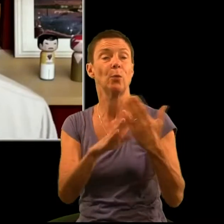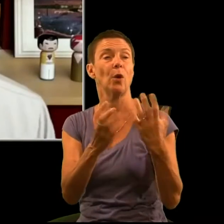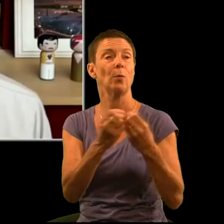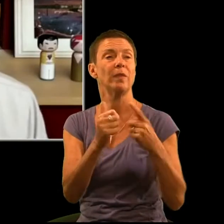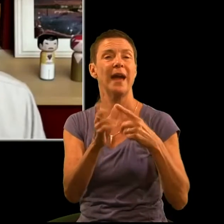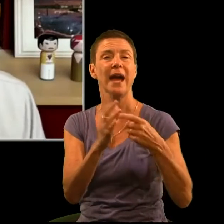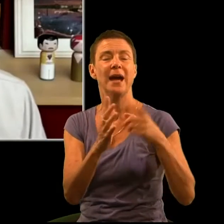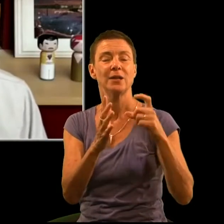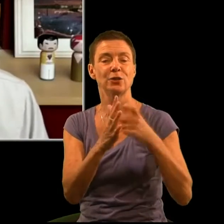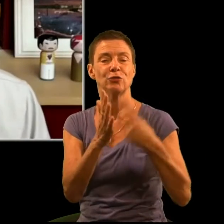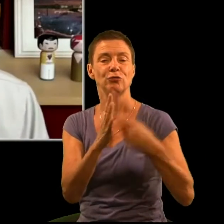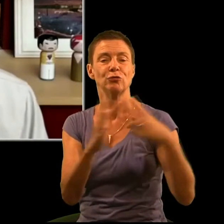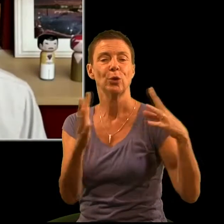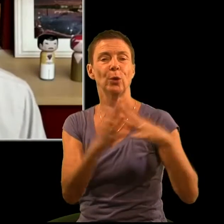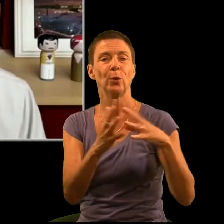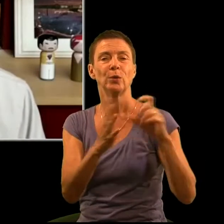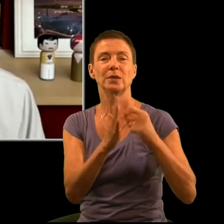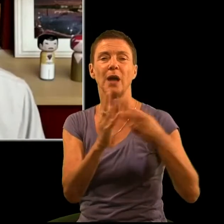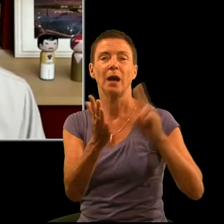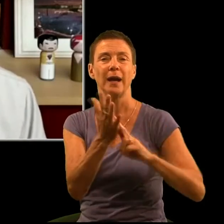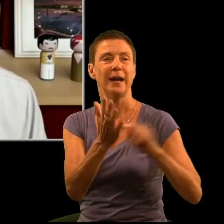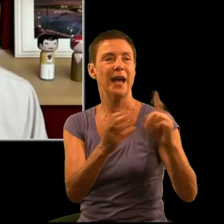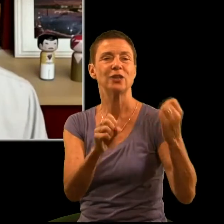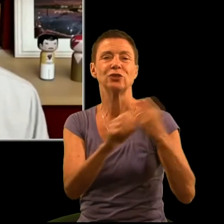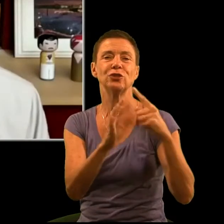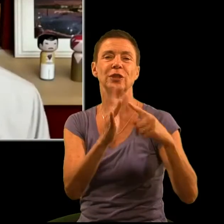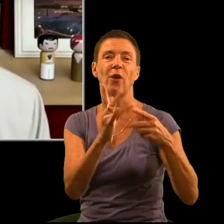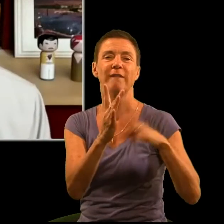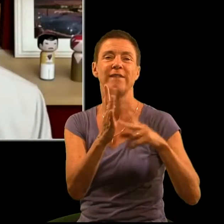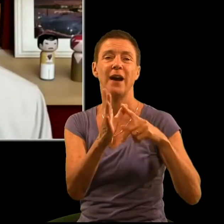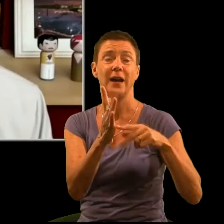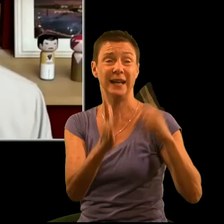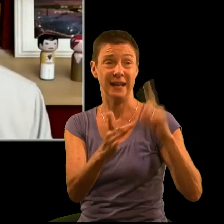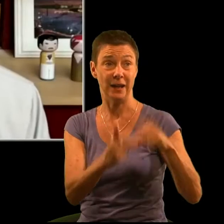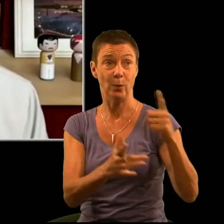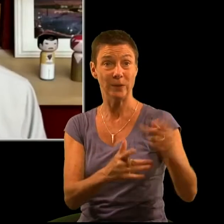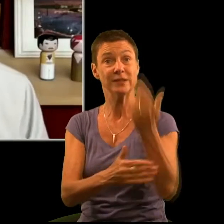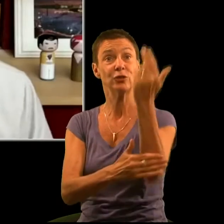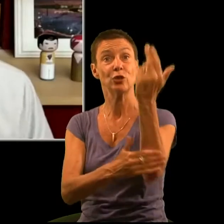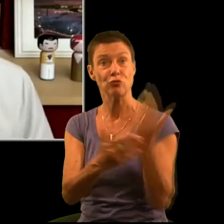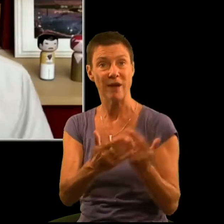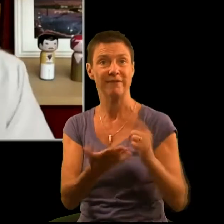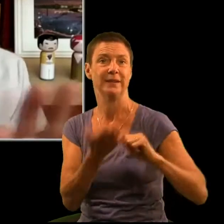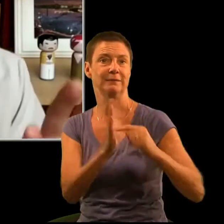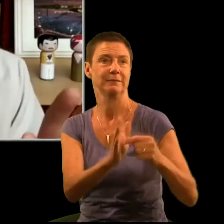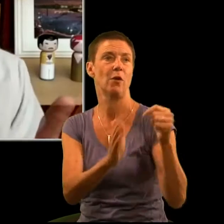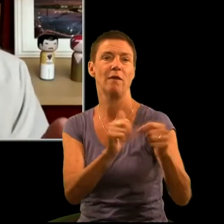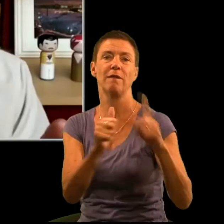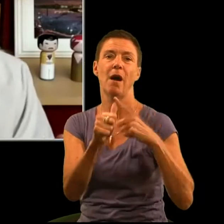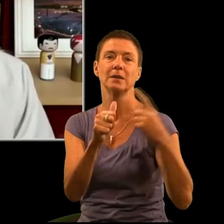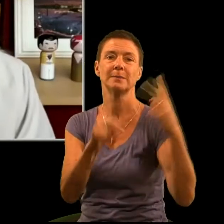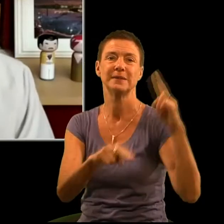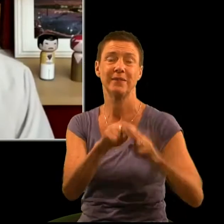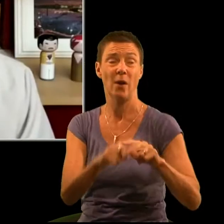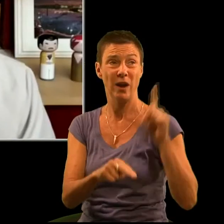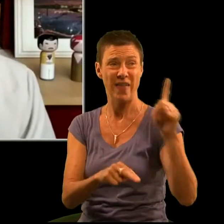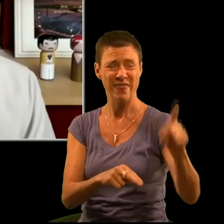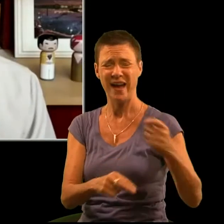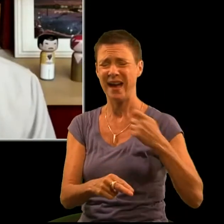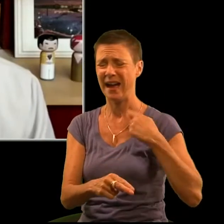Donkin and Giovanni Rigano, and we did the graphic adaptations of Artemis, and that has completely supplanted my